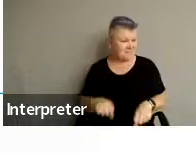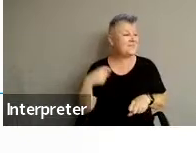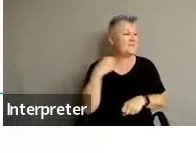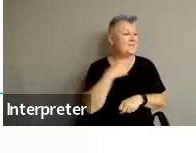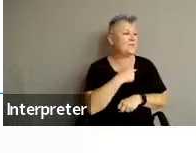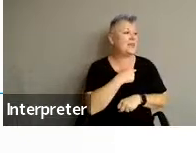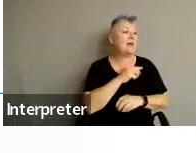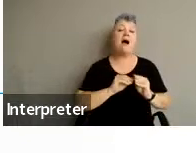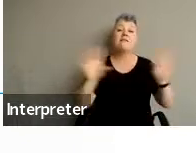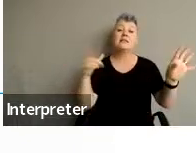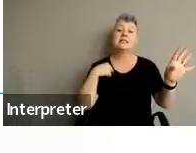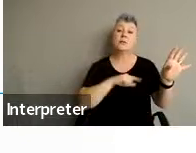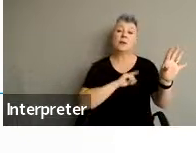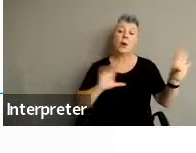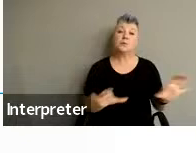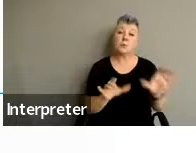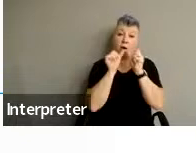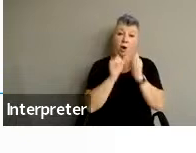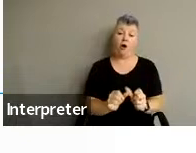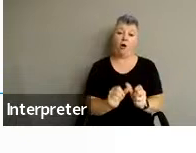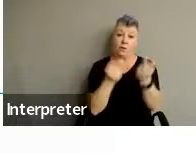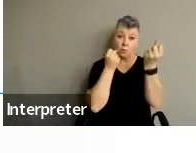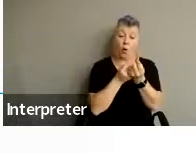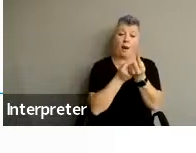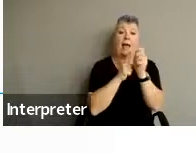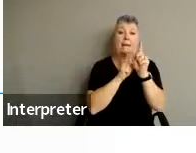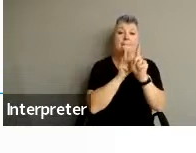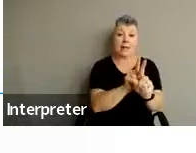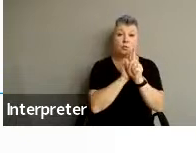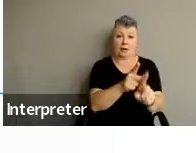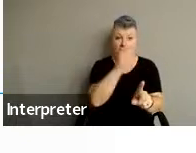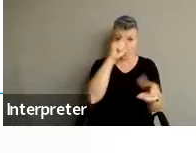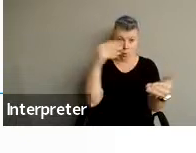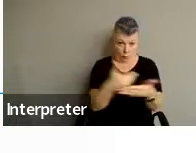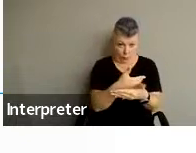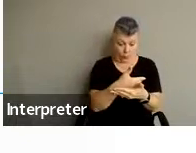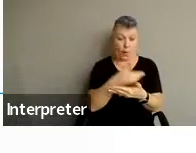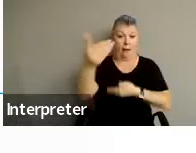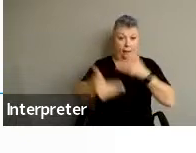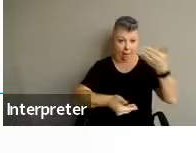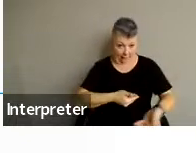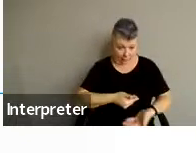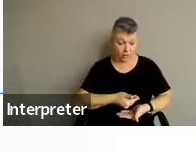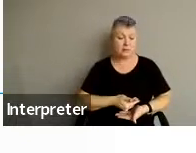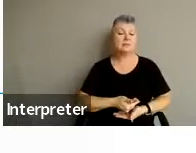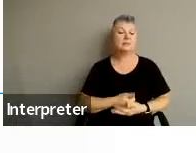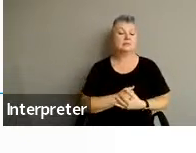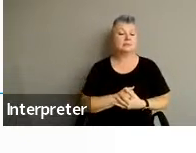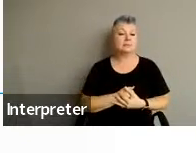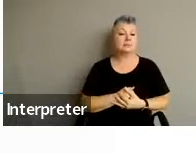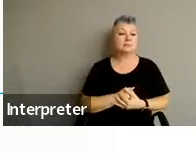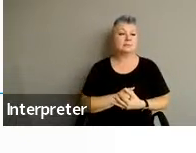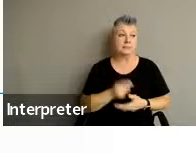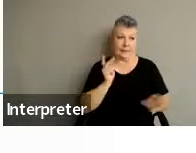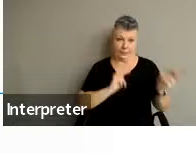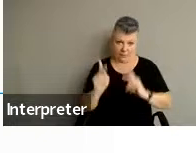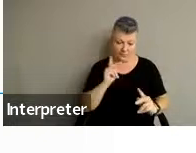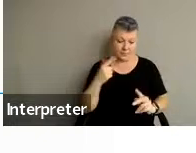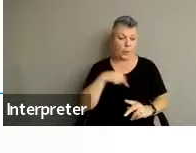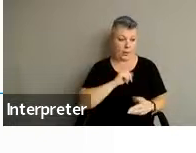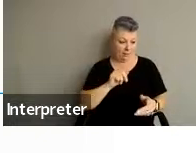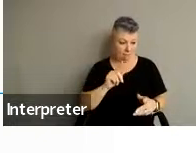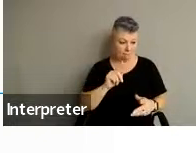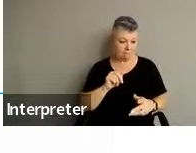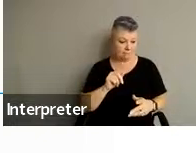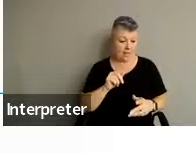obviously doing still ongoing support and mentoring for new hires. We held the kickoff meeting. We're hosting